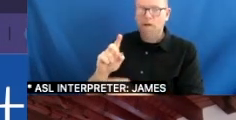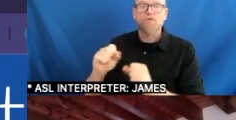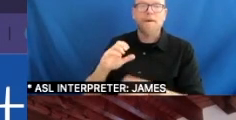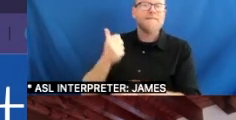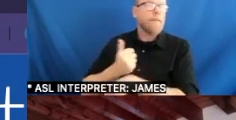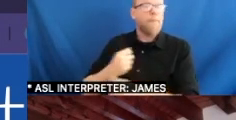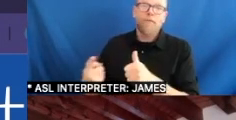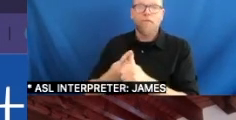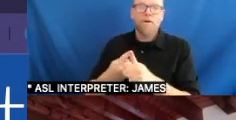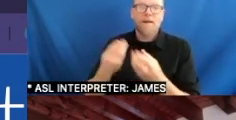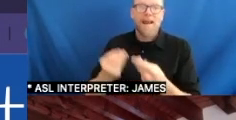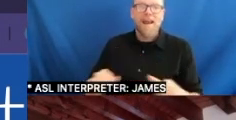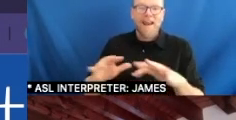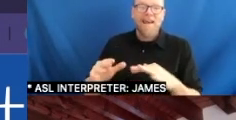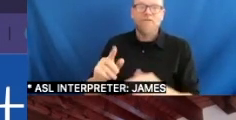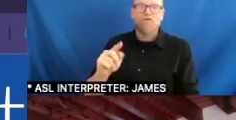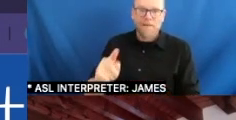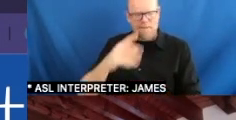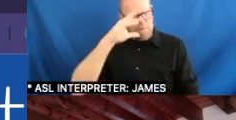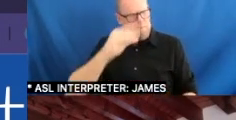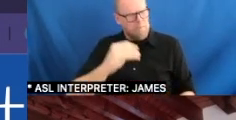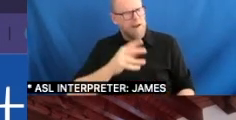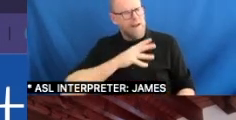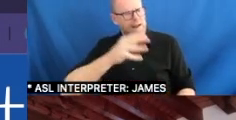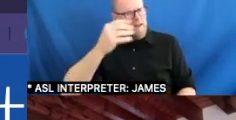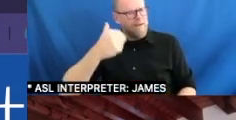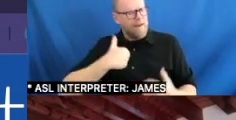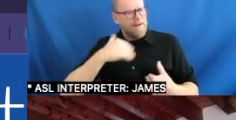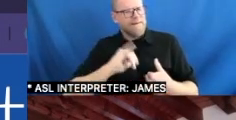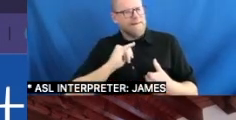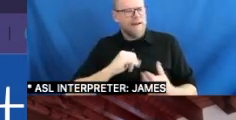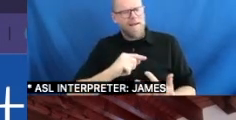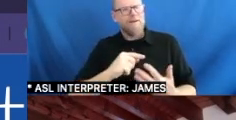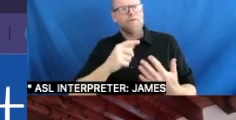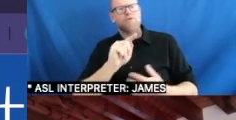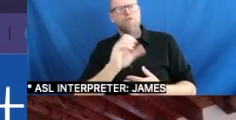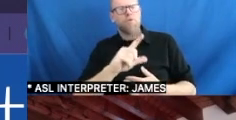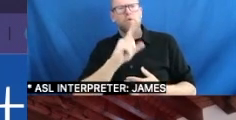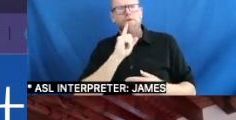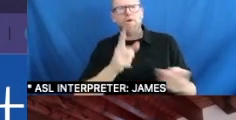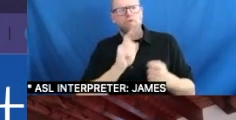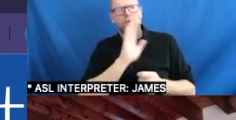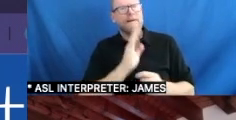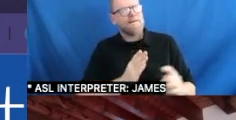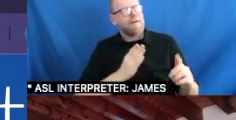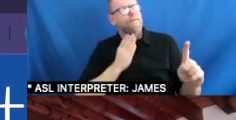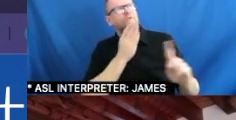land, a man holds in his hand the mechanism to control his destiny. So, community land